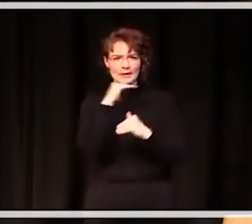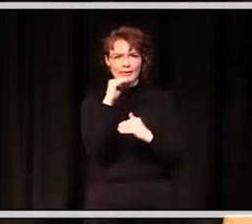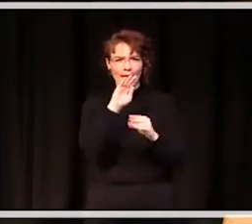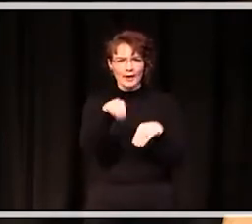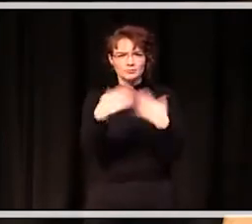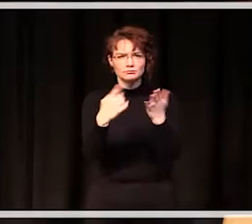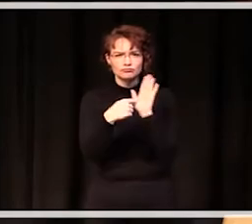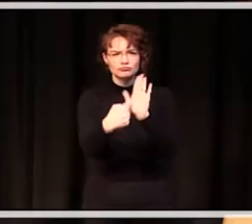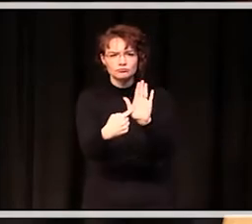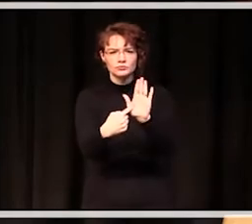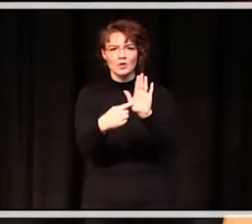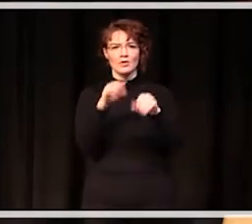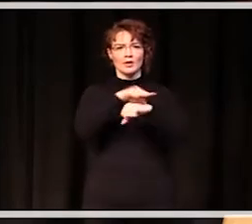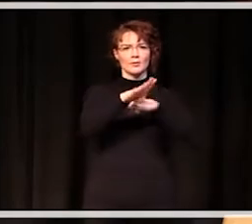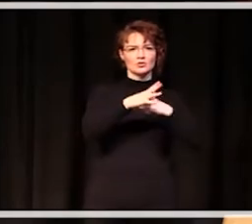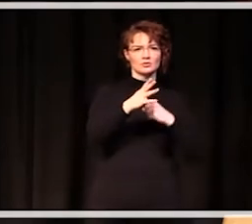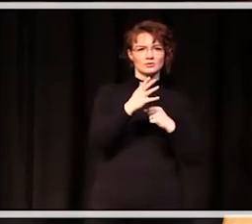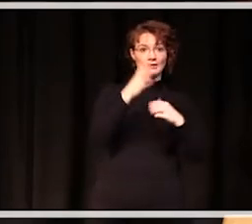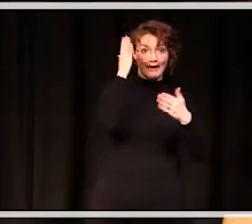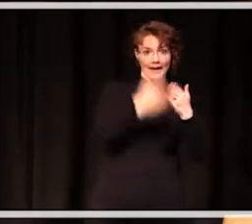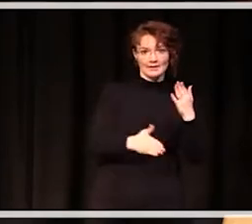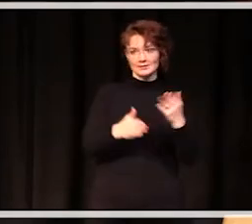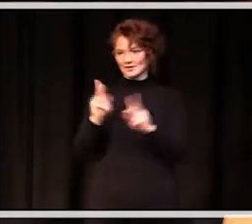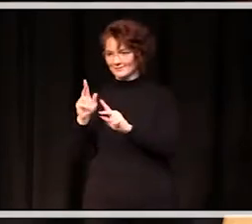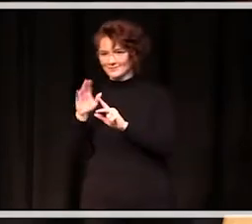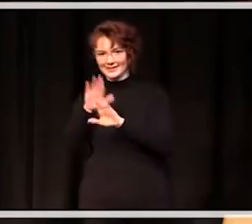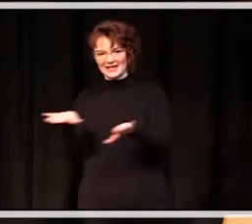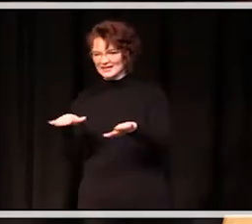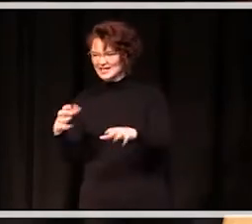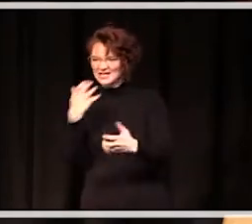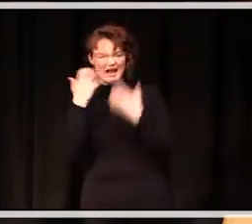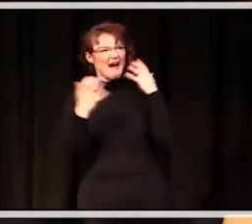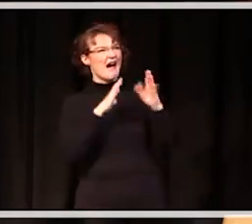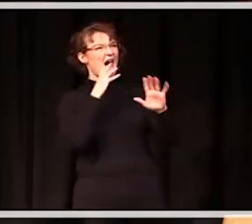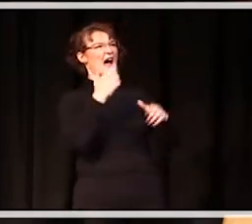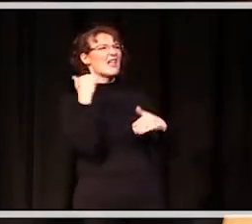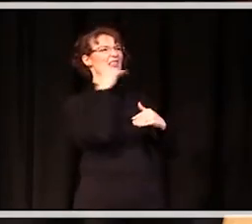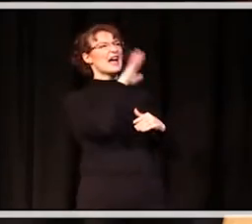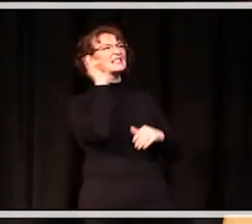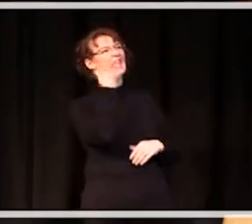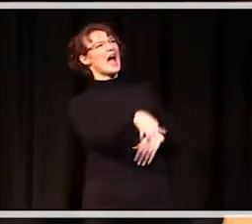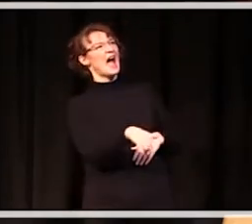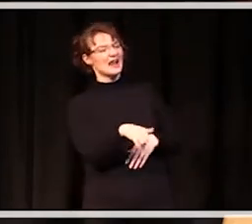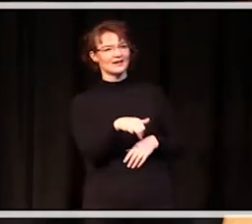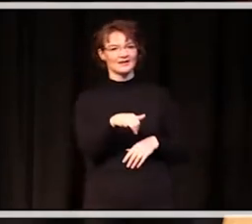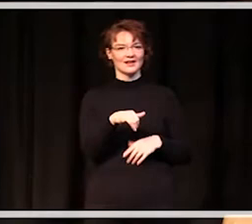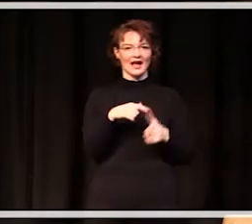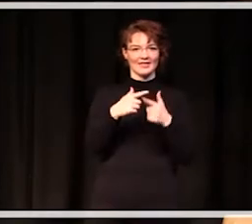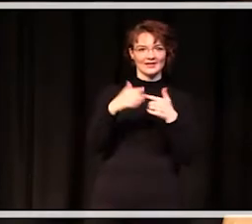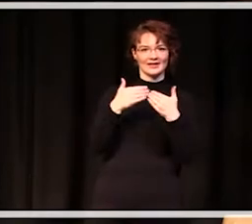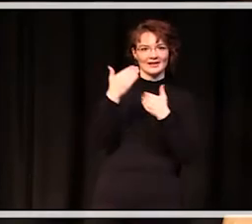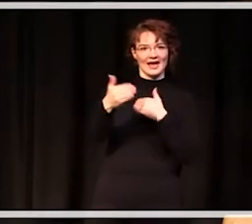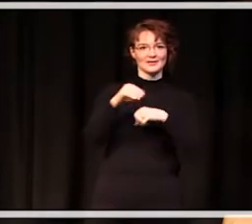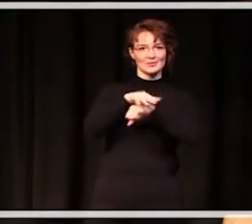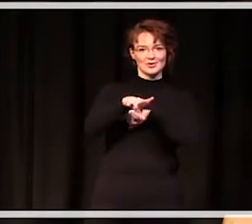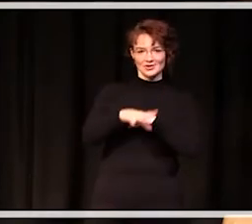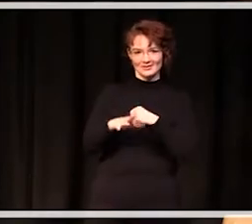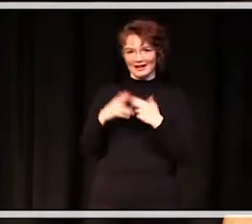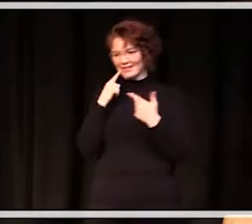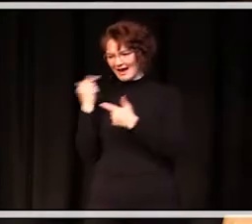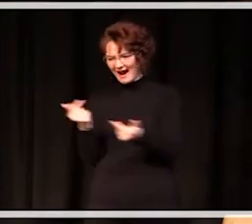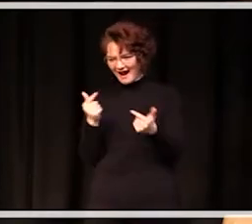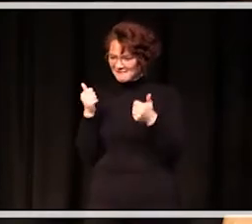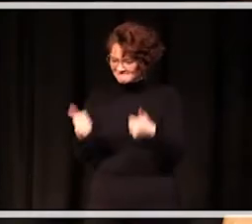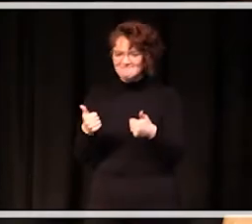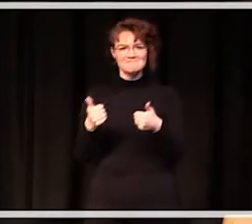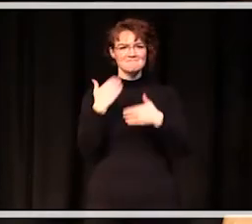here? Commercial ends and everyone shouts out there what the lie was, and there's some laughter in the room, and then boom, the next commercial is starting. And man, I just thought